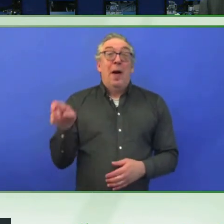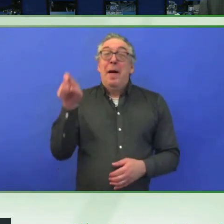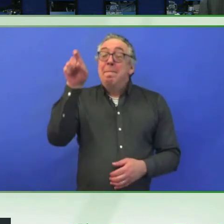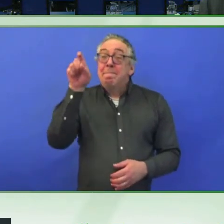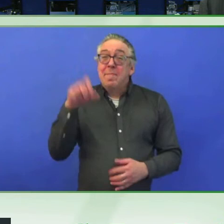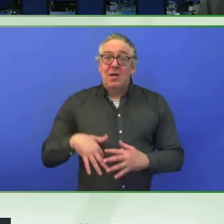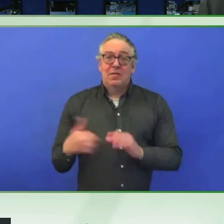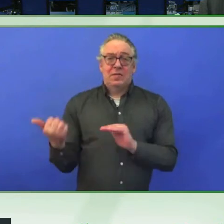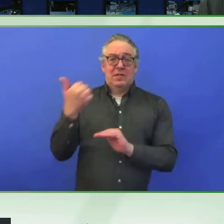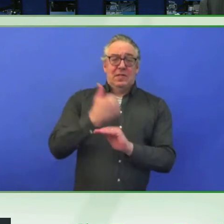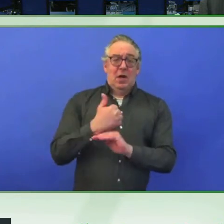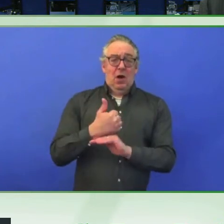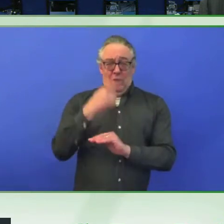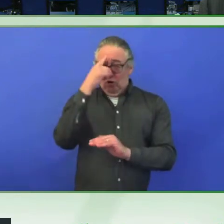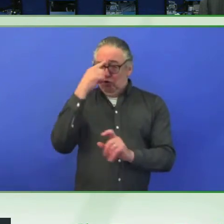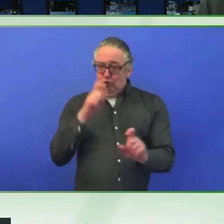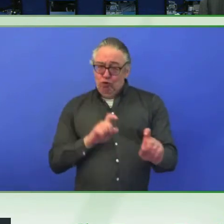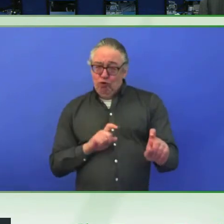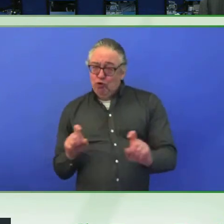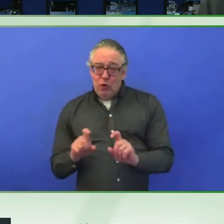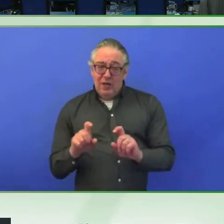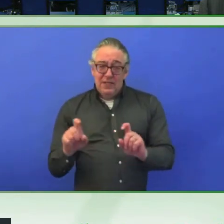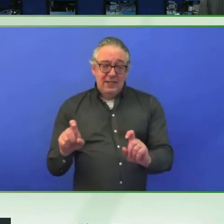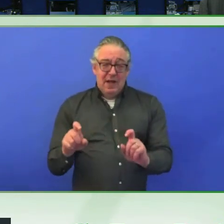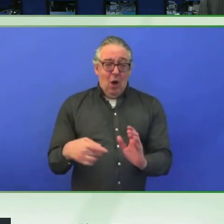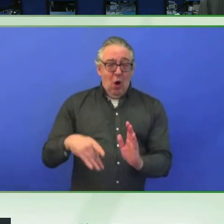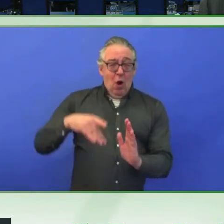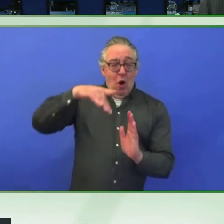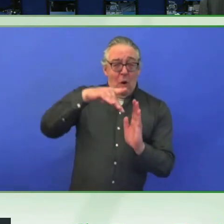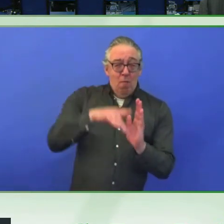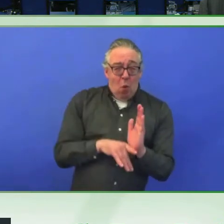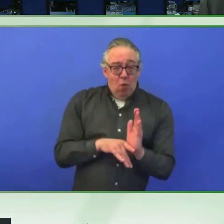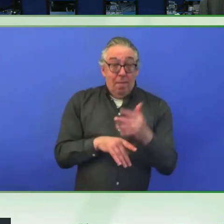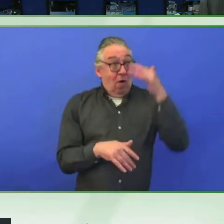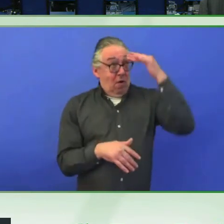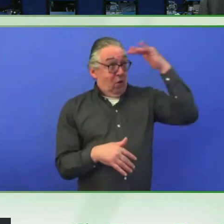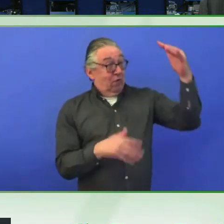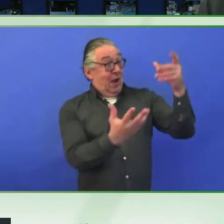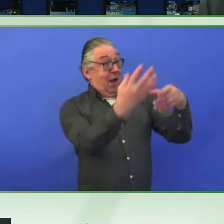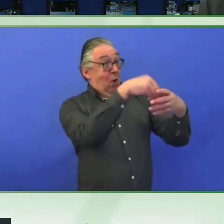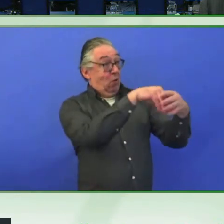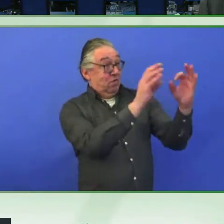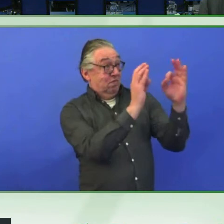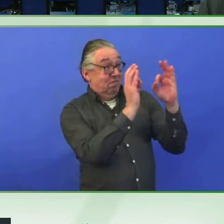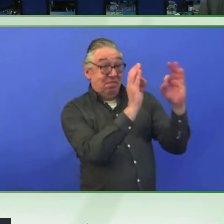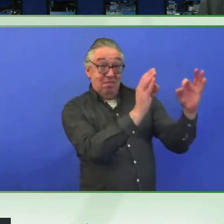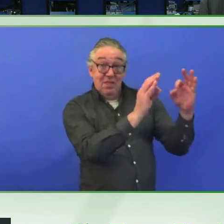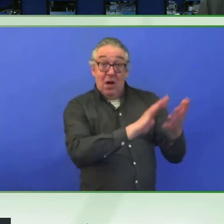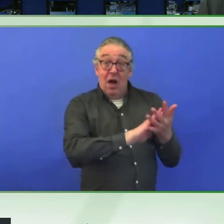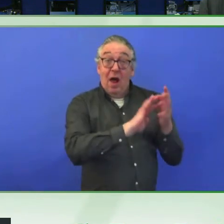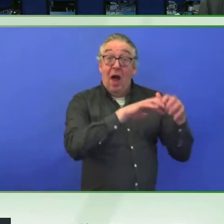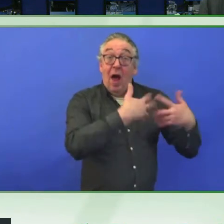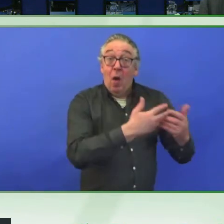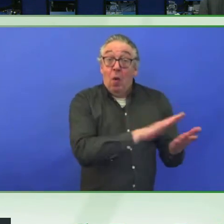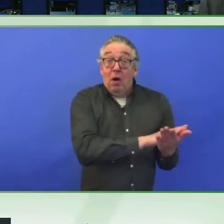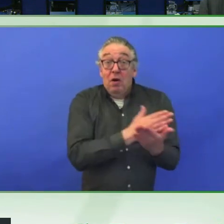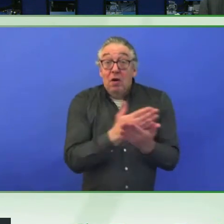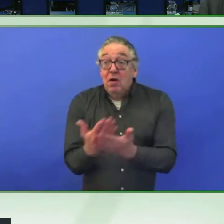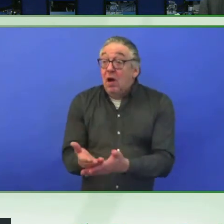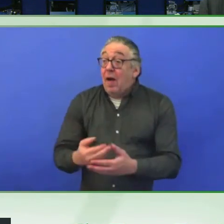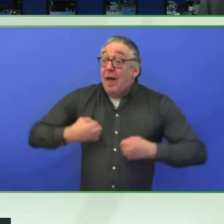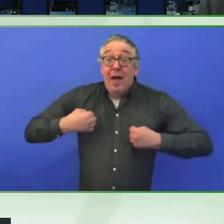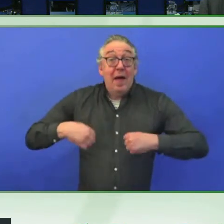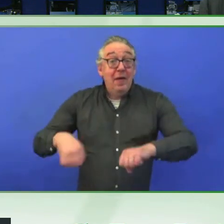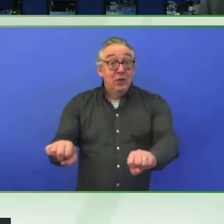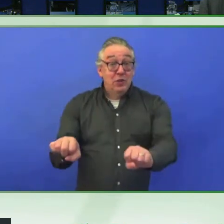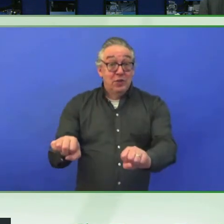to what I call operationalize inclusion, right? So the programmatic approach says that we have to be able to start